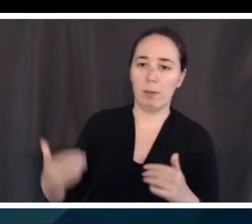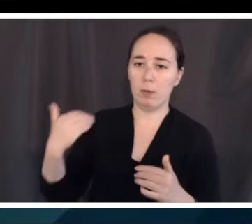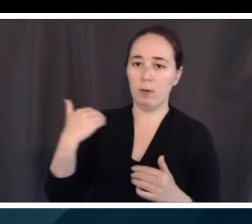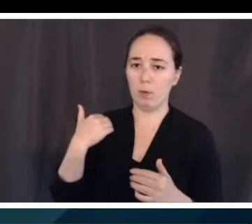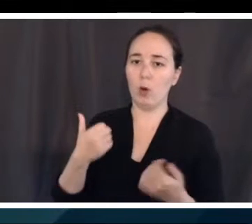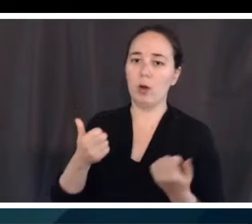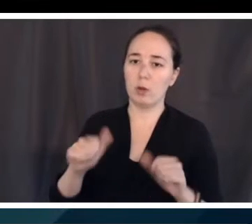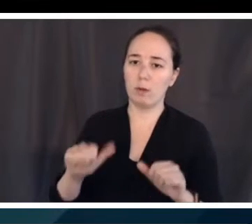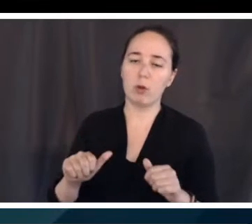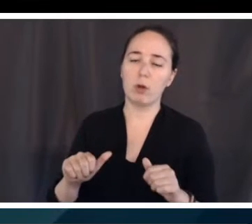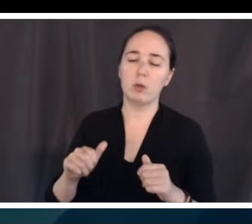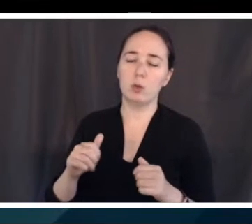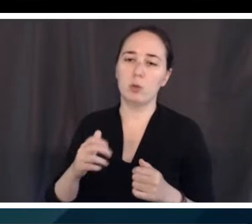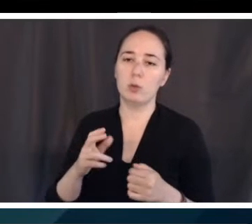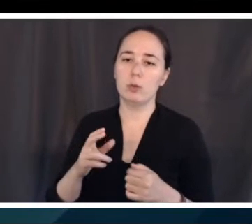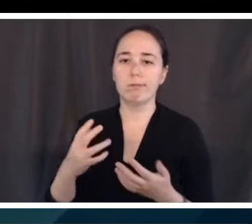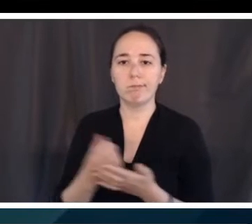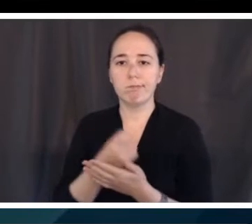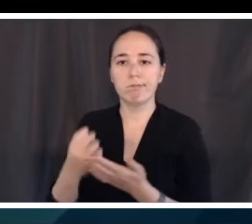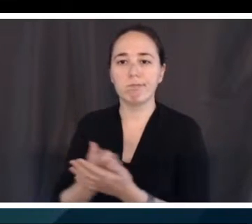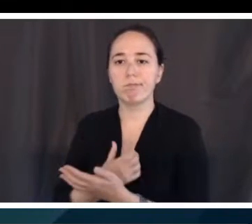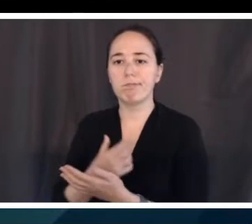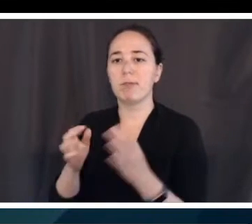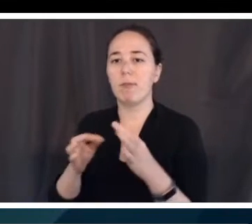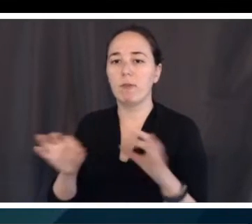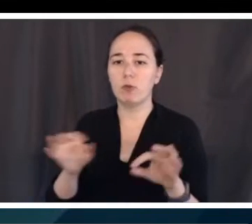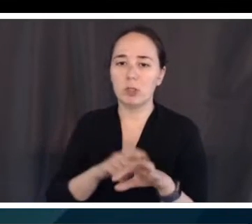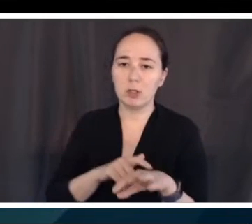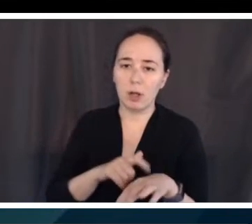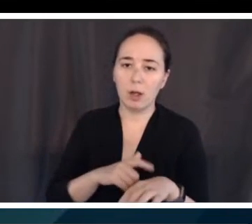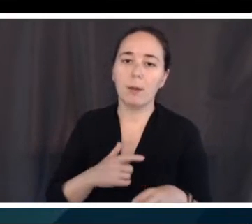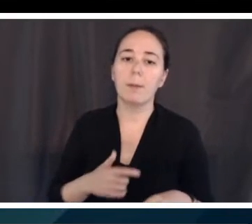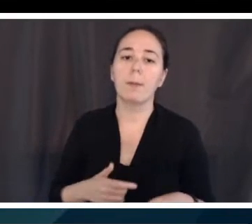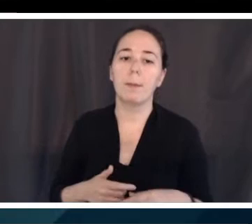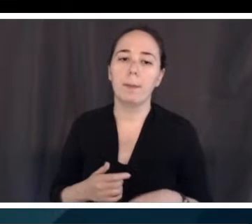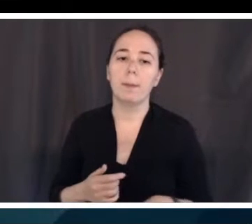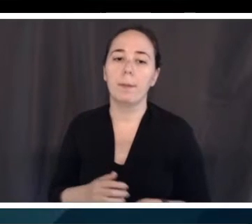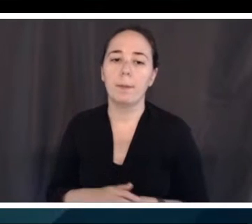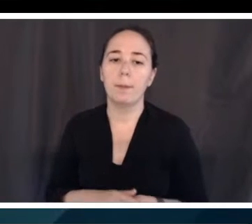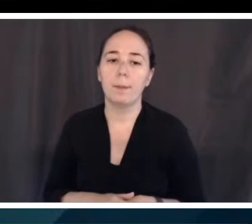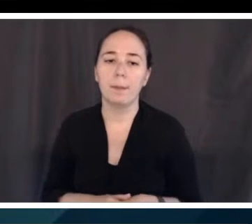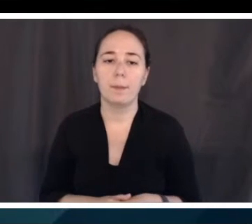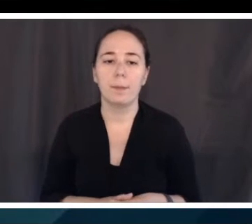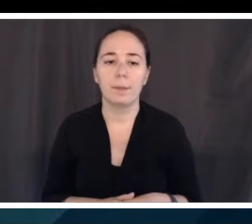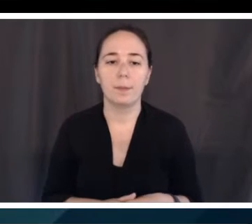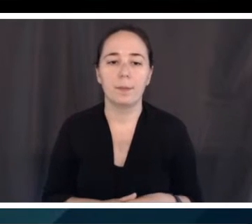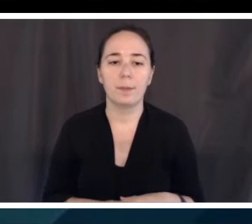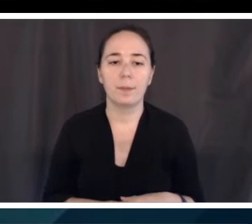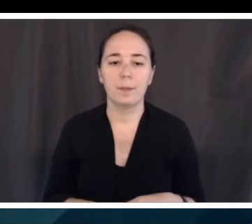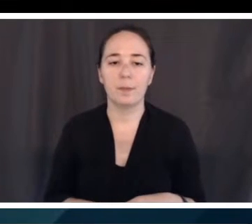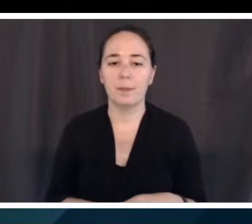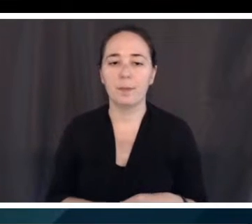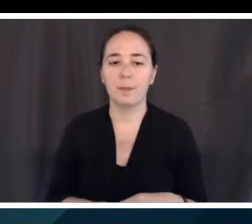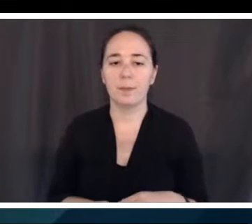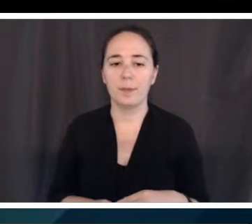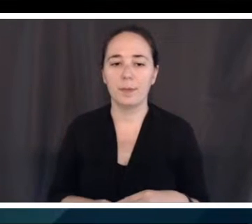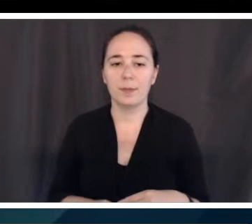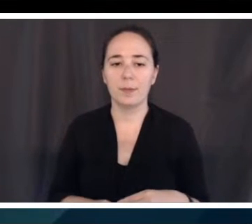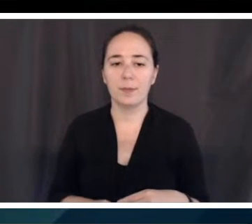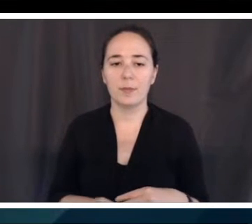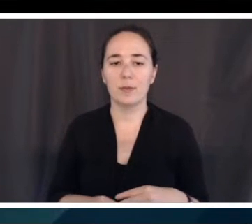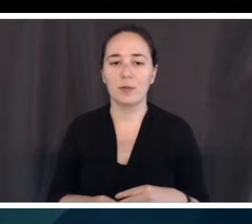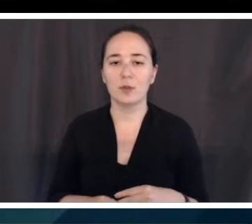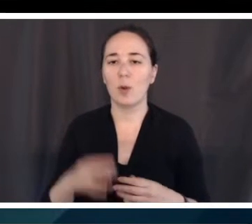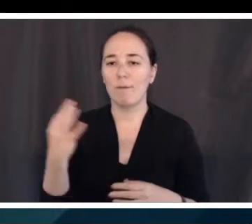good things, for myself. And what I've been doing is Friday nights, I do